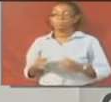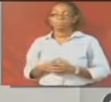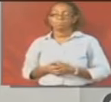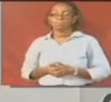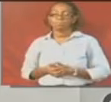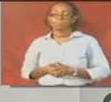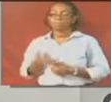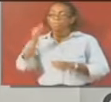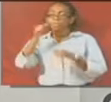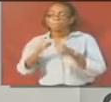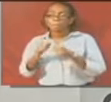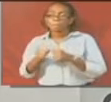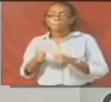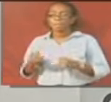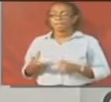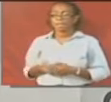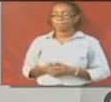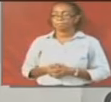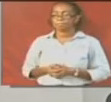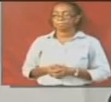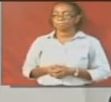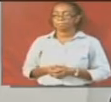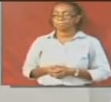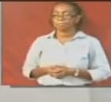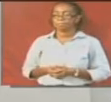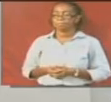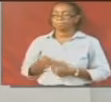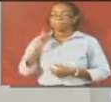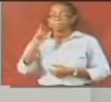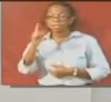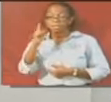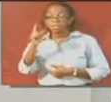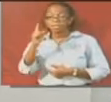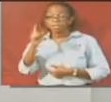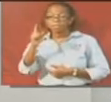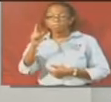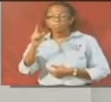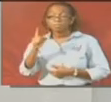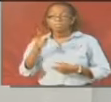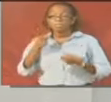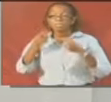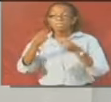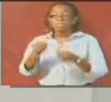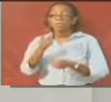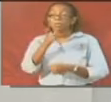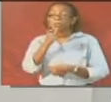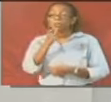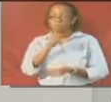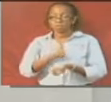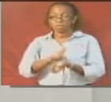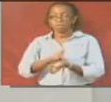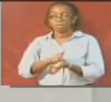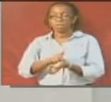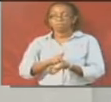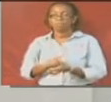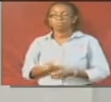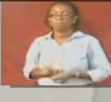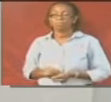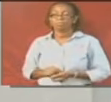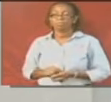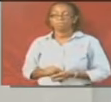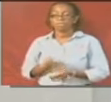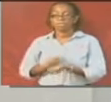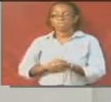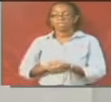our initial target population would have been, in phase 1, healthcare workers, persons 60